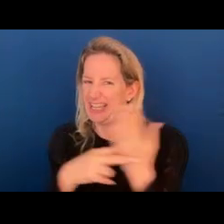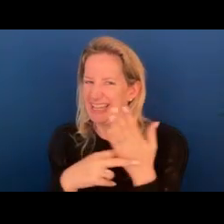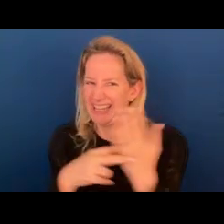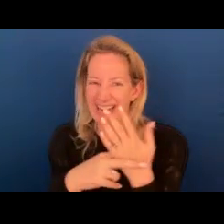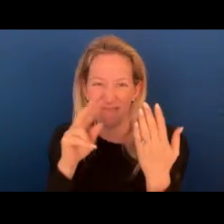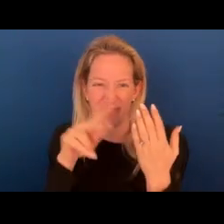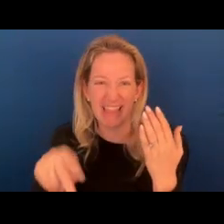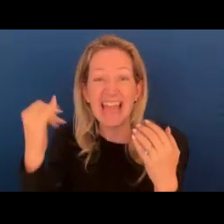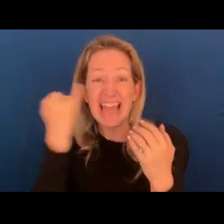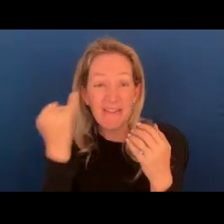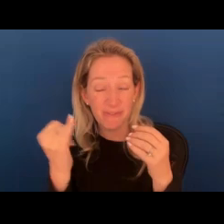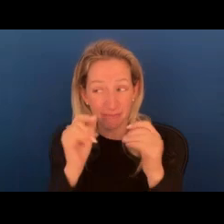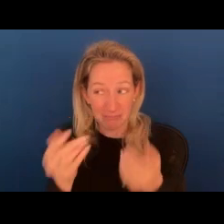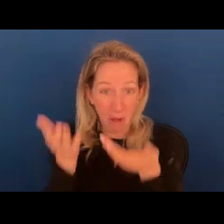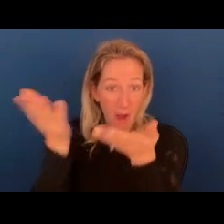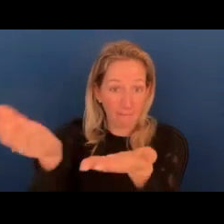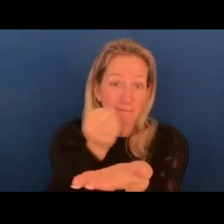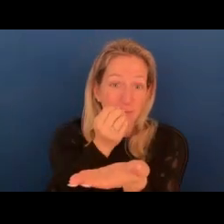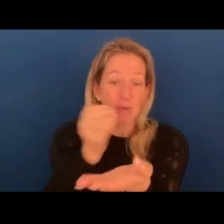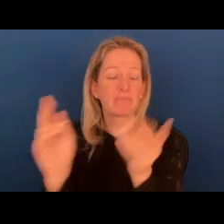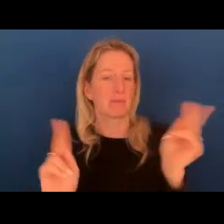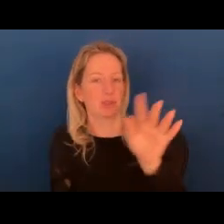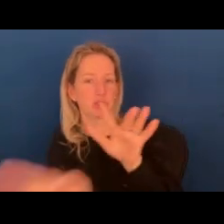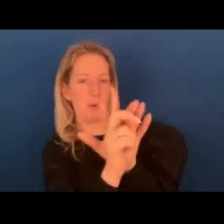people show up. And I'm very